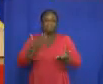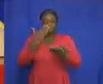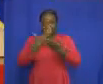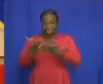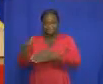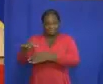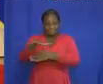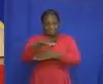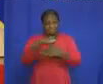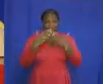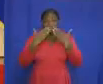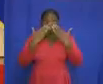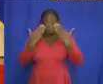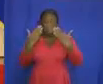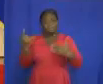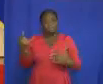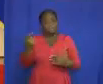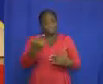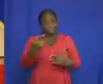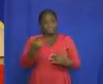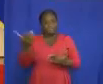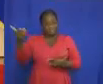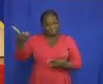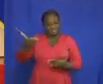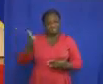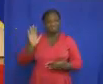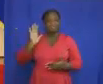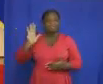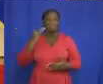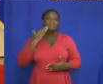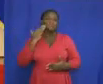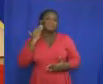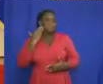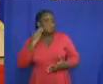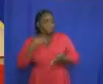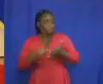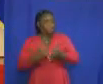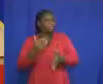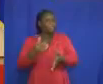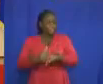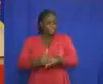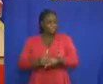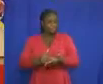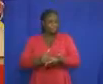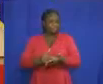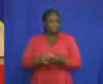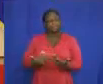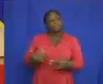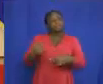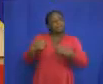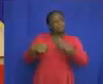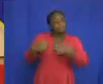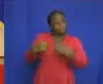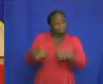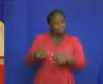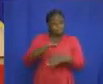I thank you for welcoming me into your homes once again on a matter we have